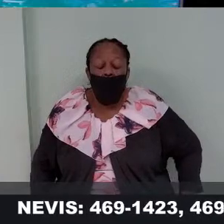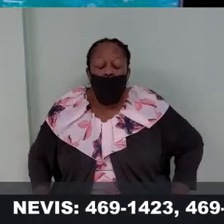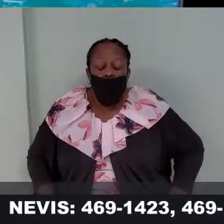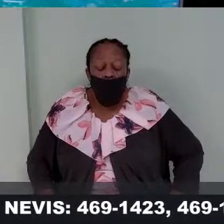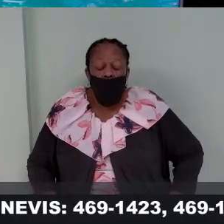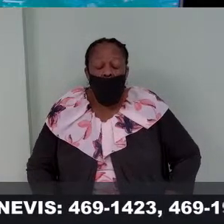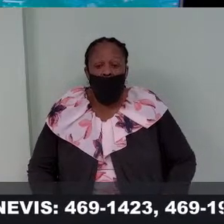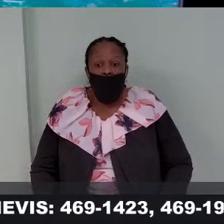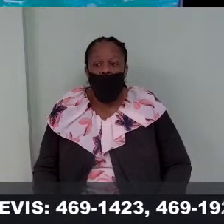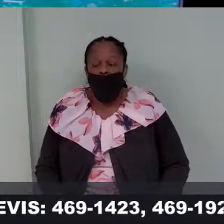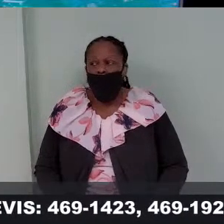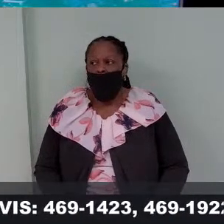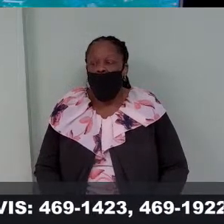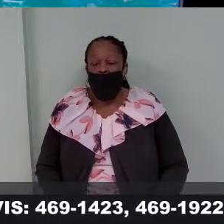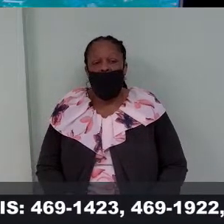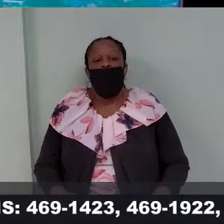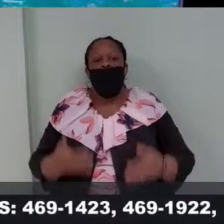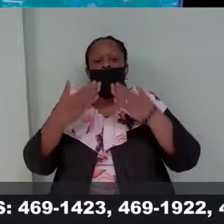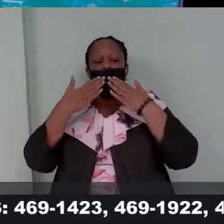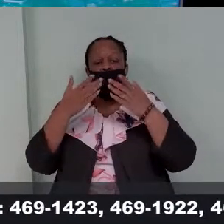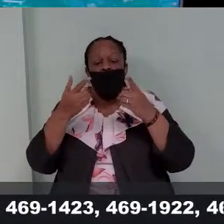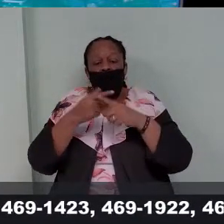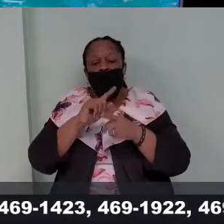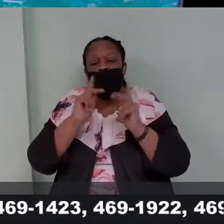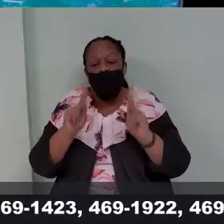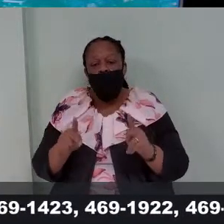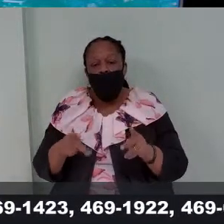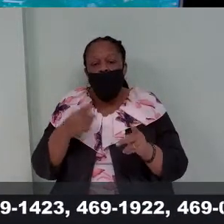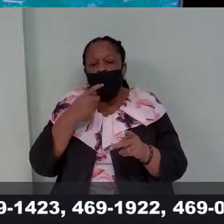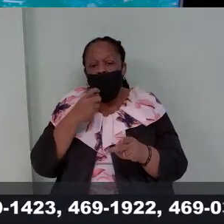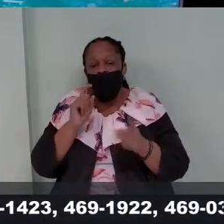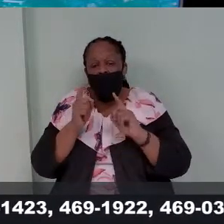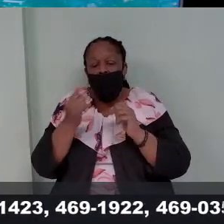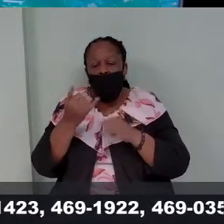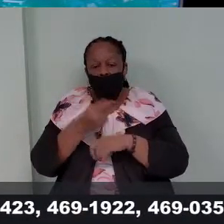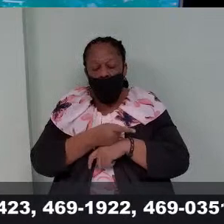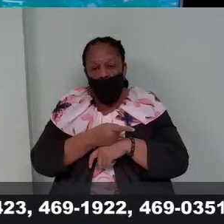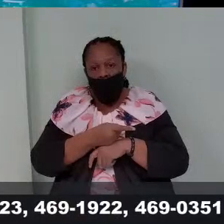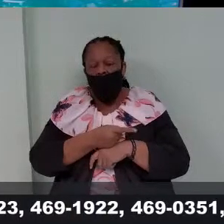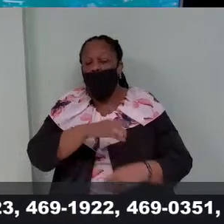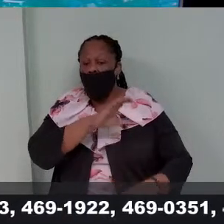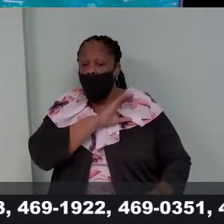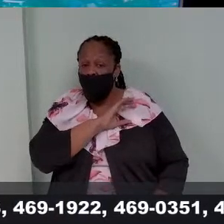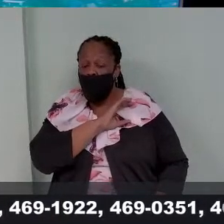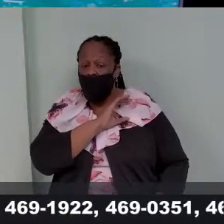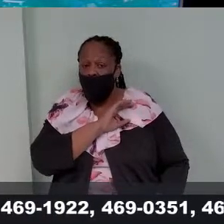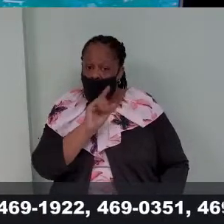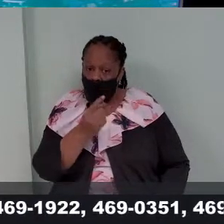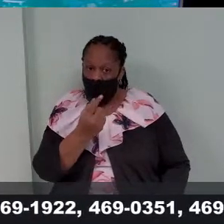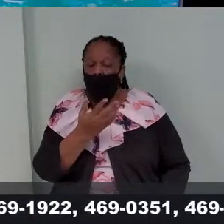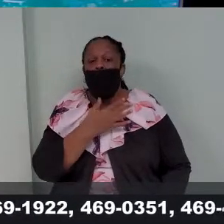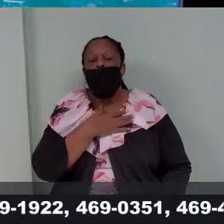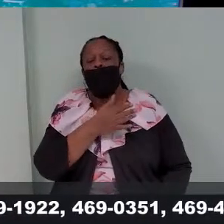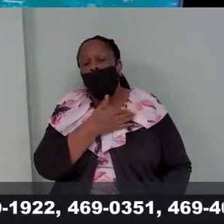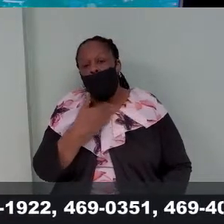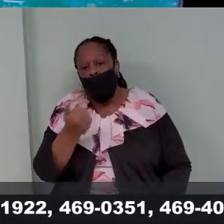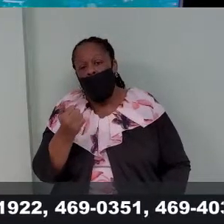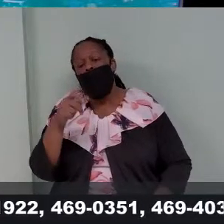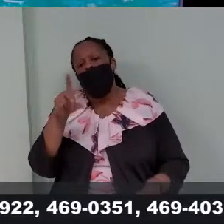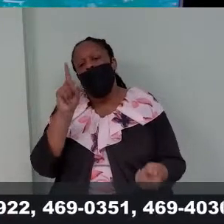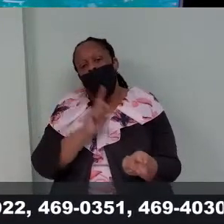I do want to thank Superintendent Henry for his presentation, our Chief Medical Officer, Dr. Laws,